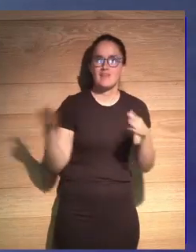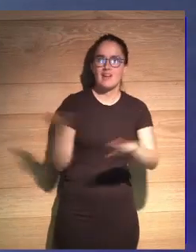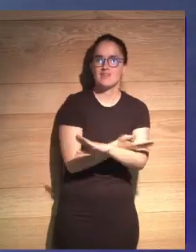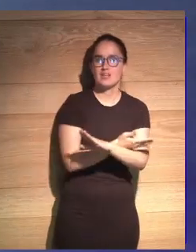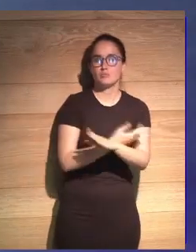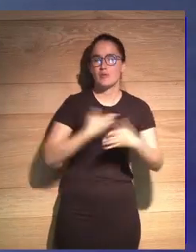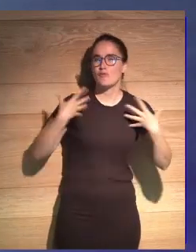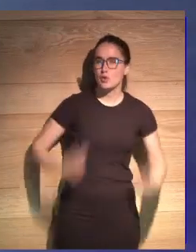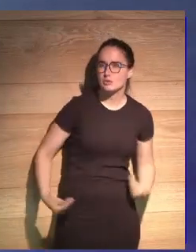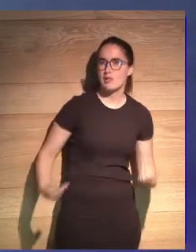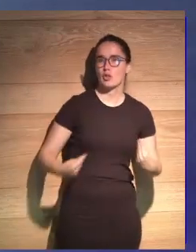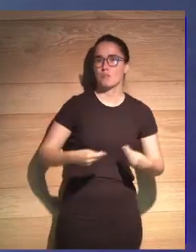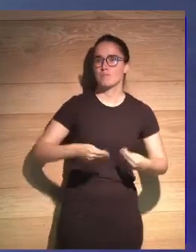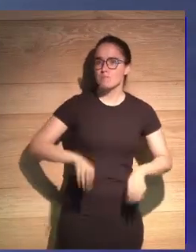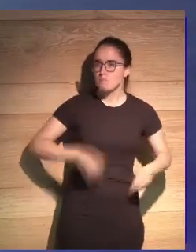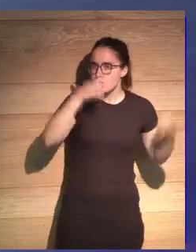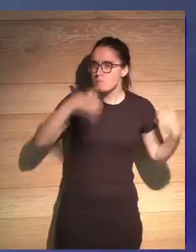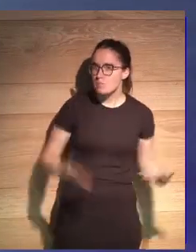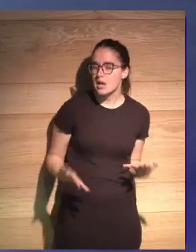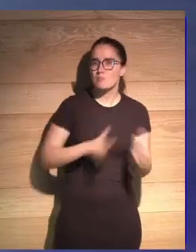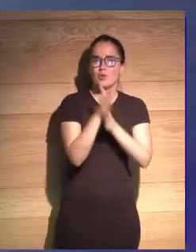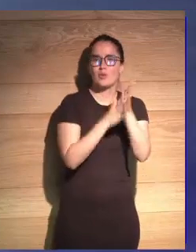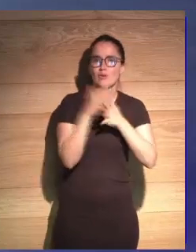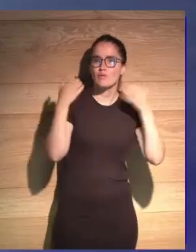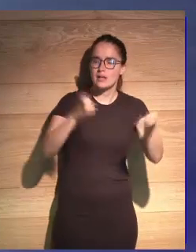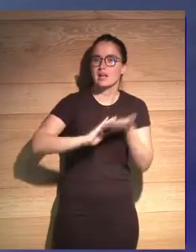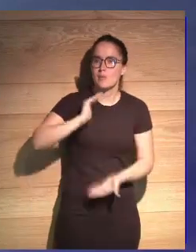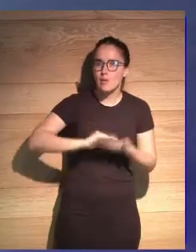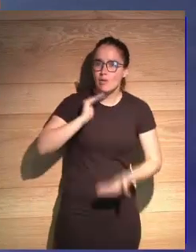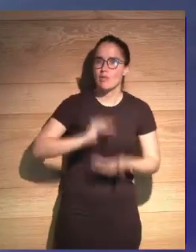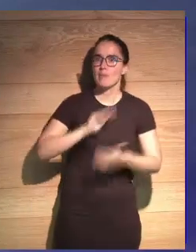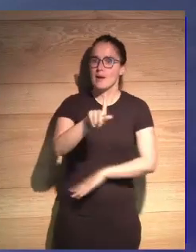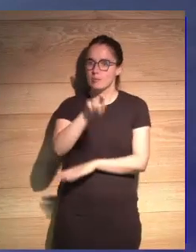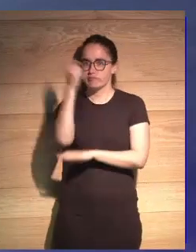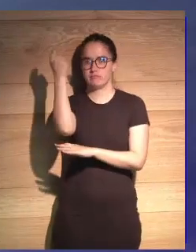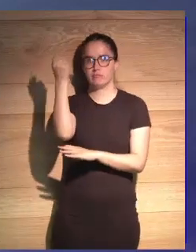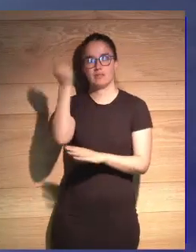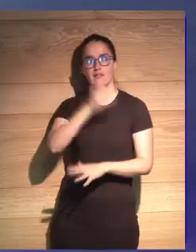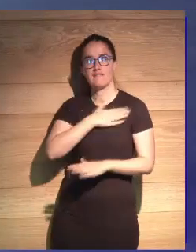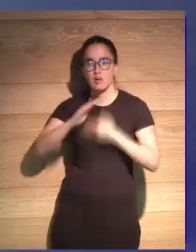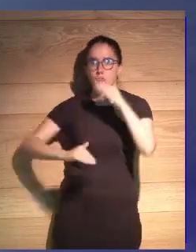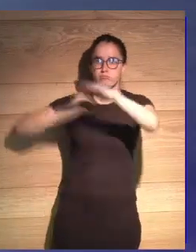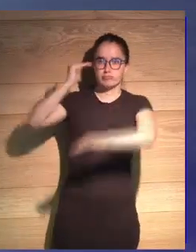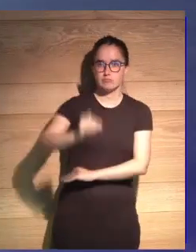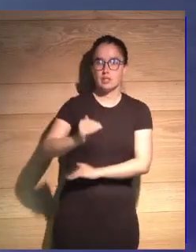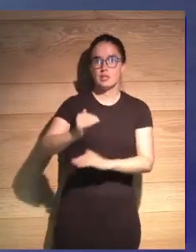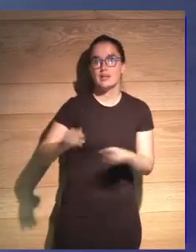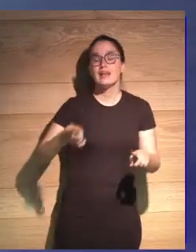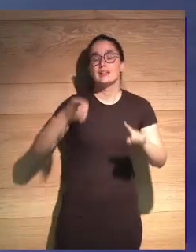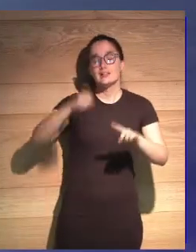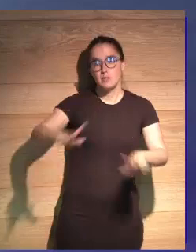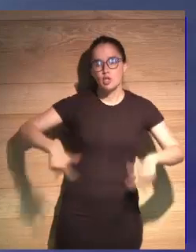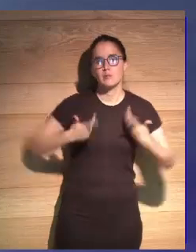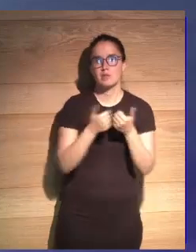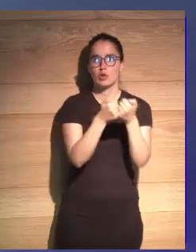plan, we need to have tolerance to frustration. We need motivation, an ability